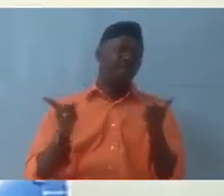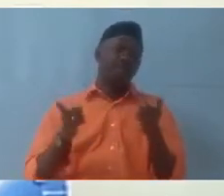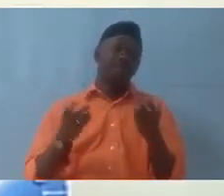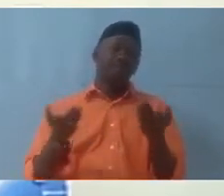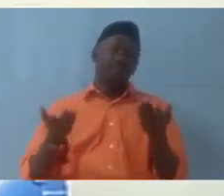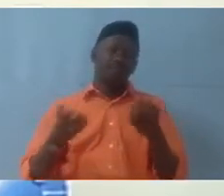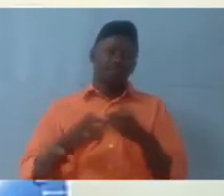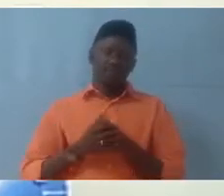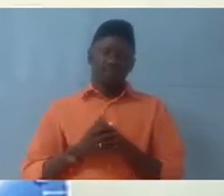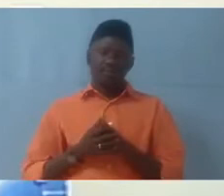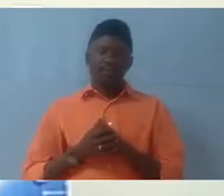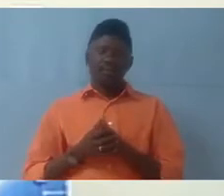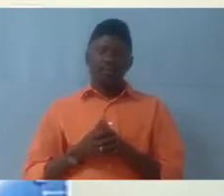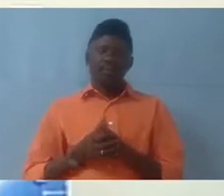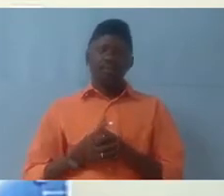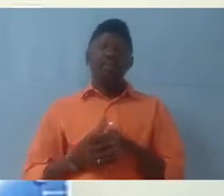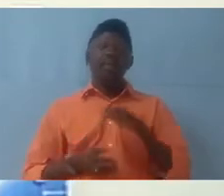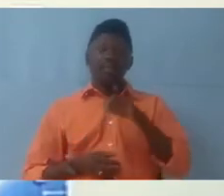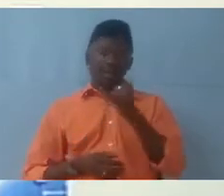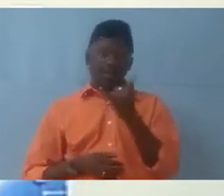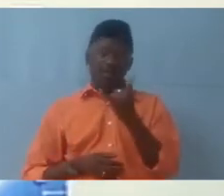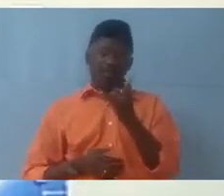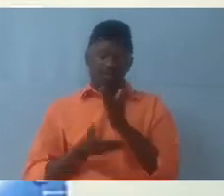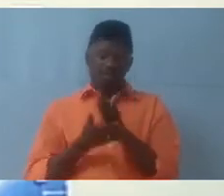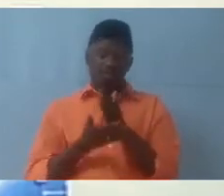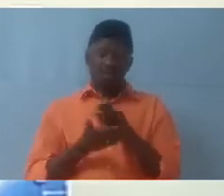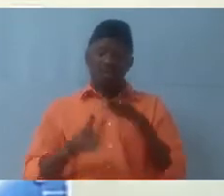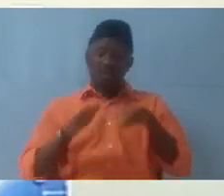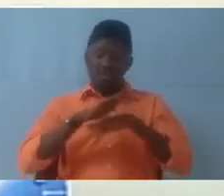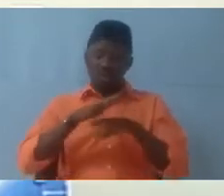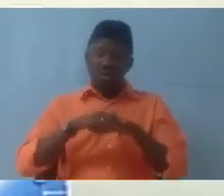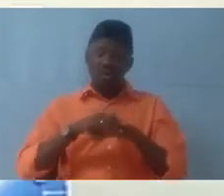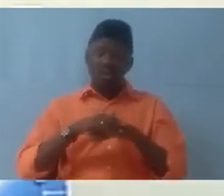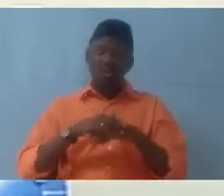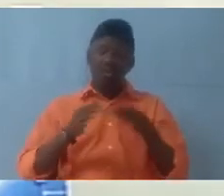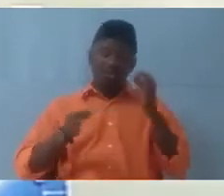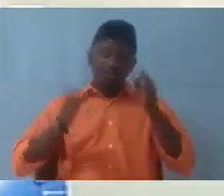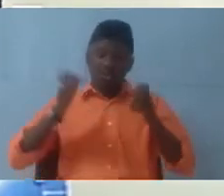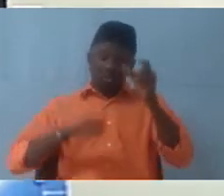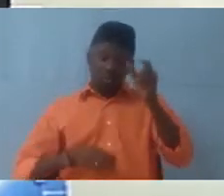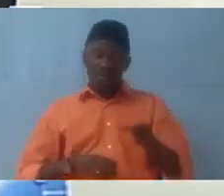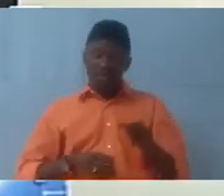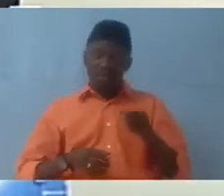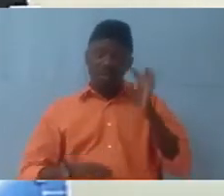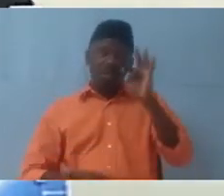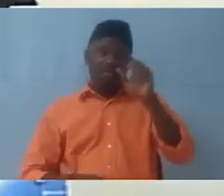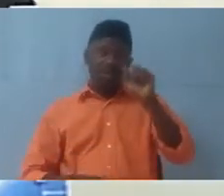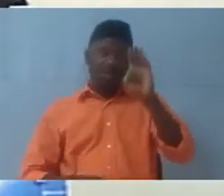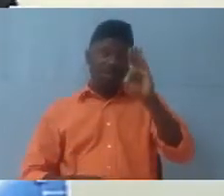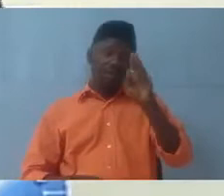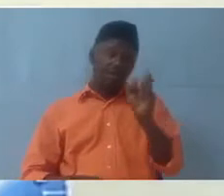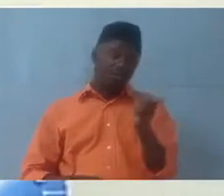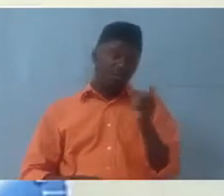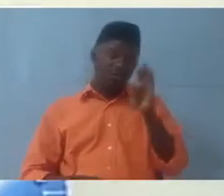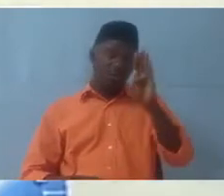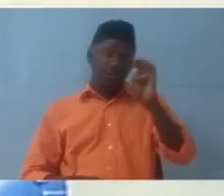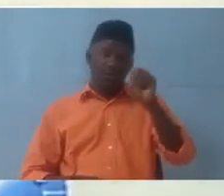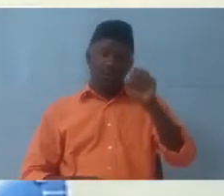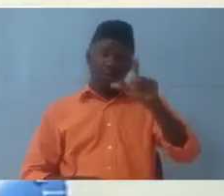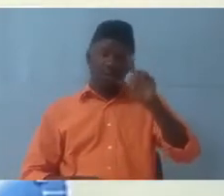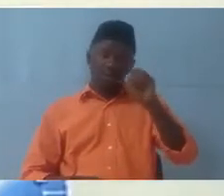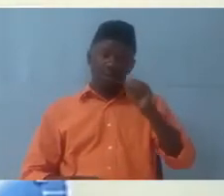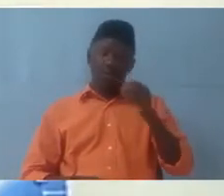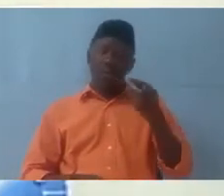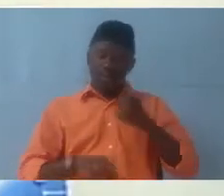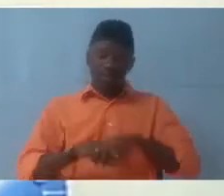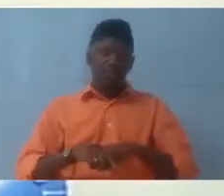dogali judiciary. So yes, under Justice Fagbele, the judiciary was not independent. Wow, ci ron Justice Fagbele in the judiciary